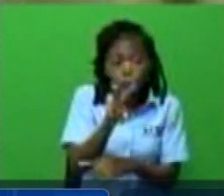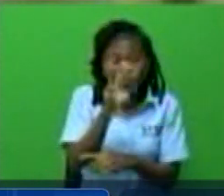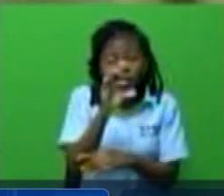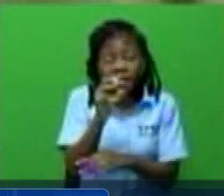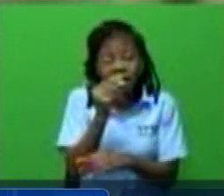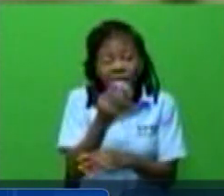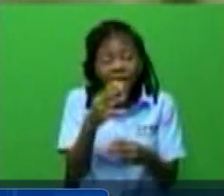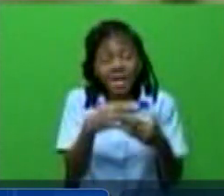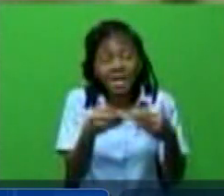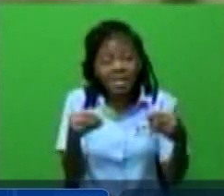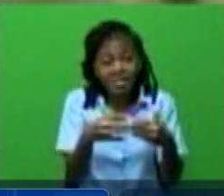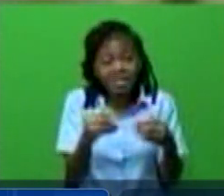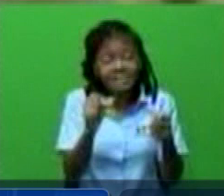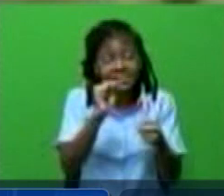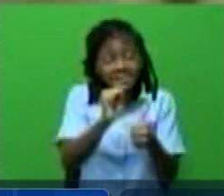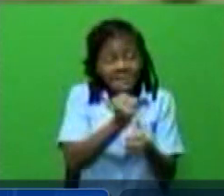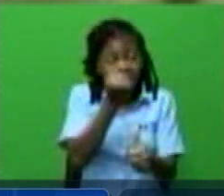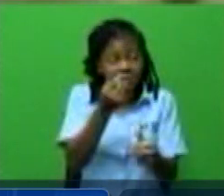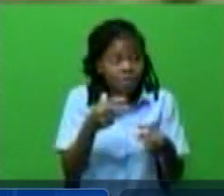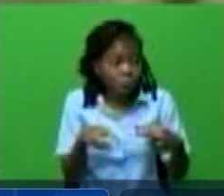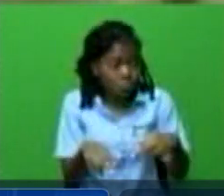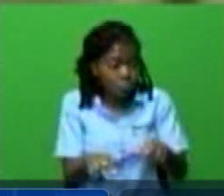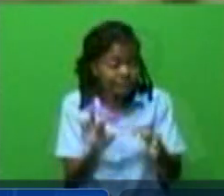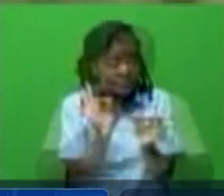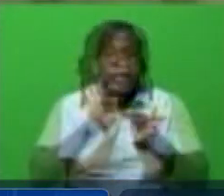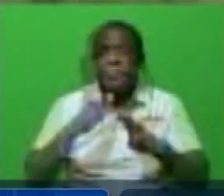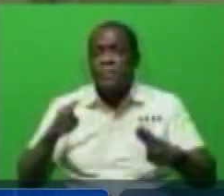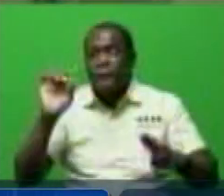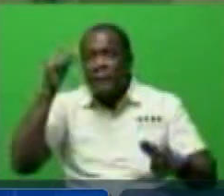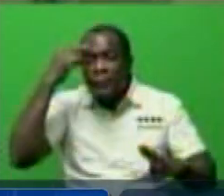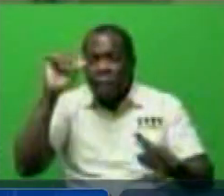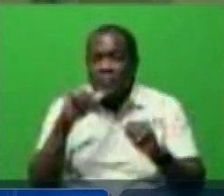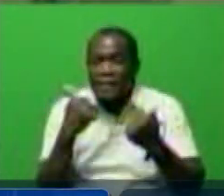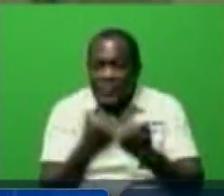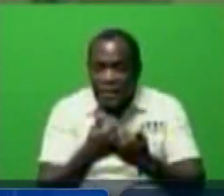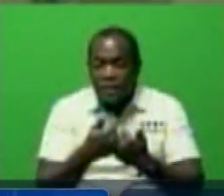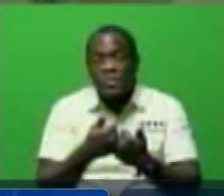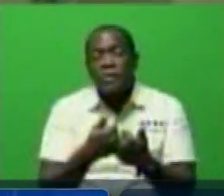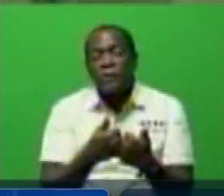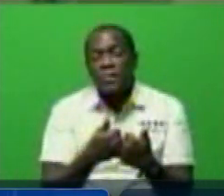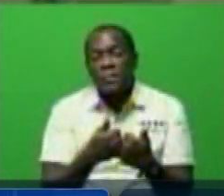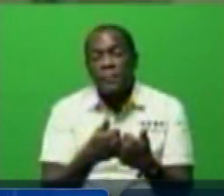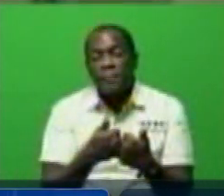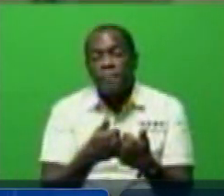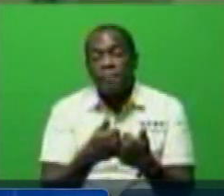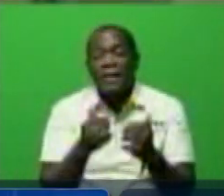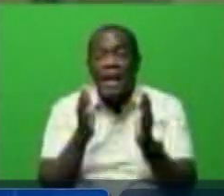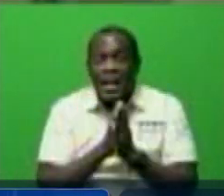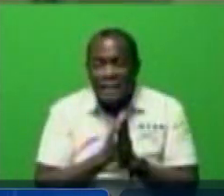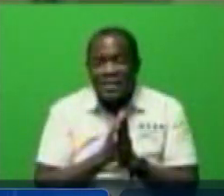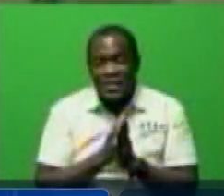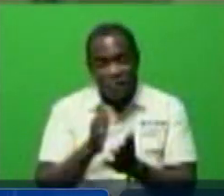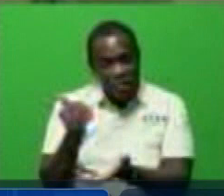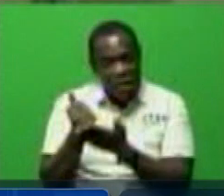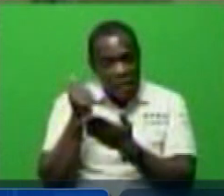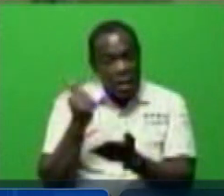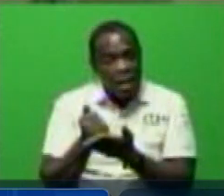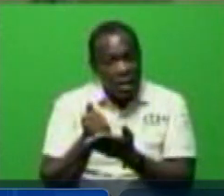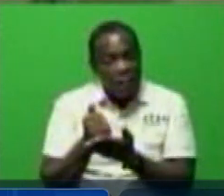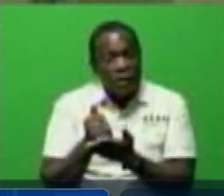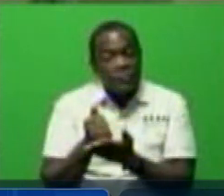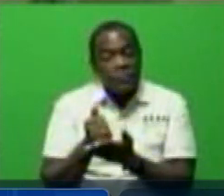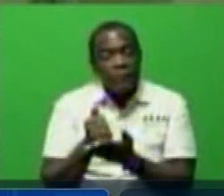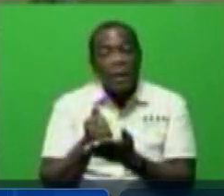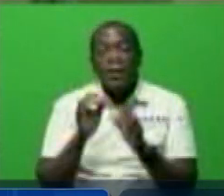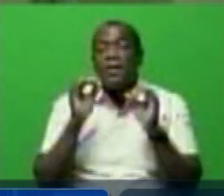that the secondary road repair company is going to engage in spending. MP for Moruga Tableland, Michelle Benjamin, called on government to